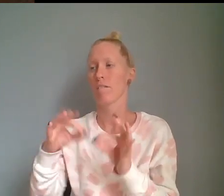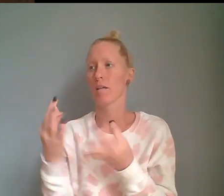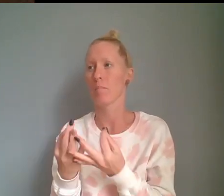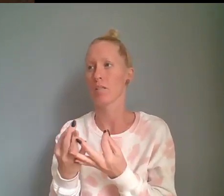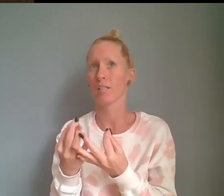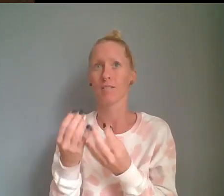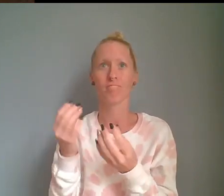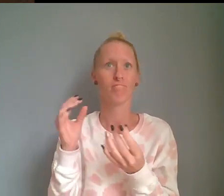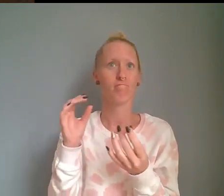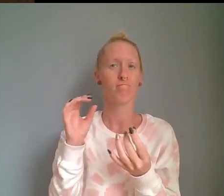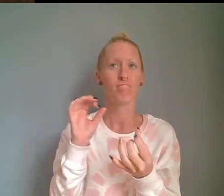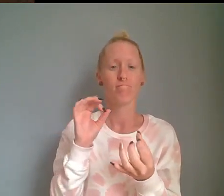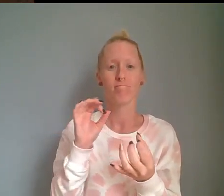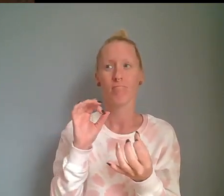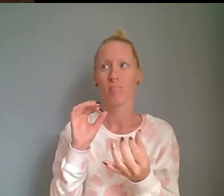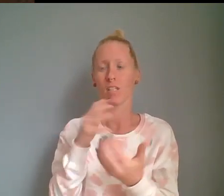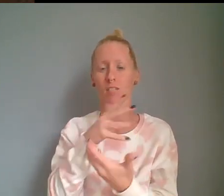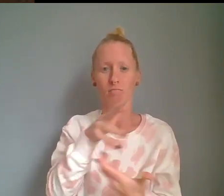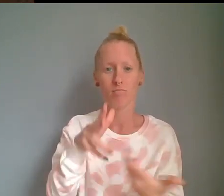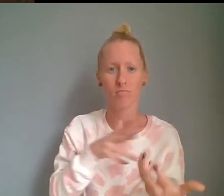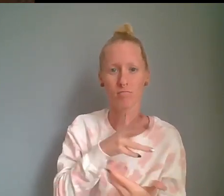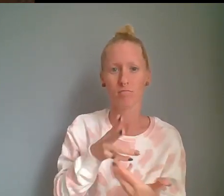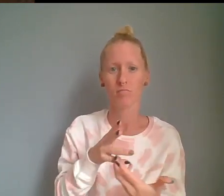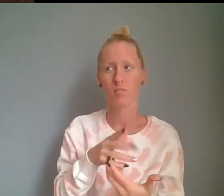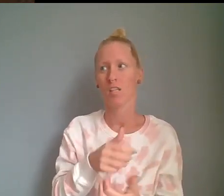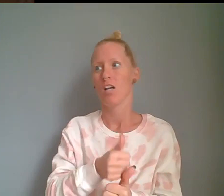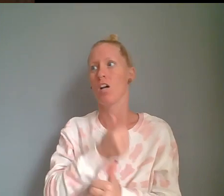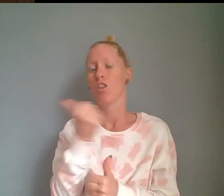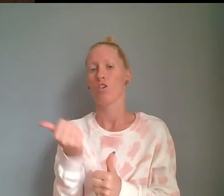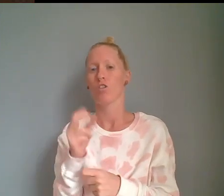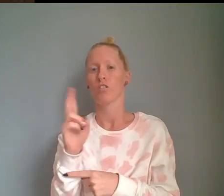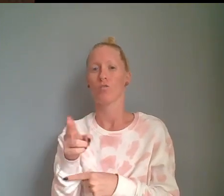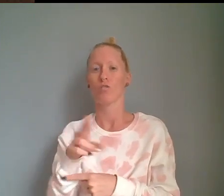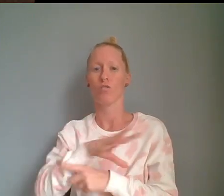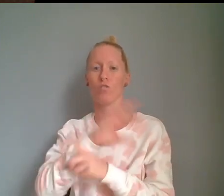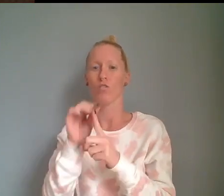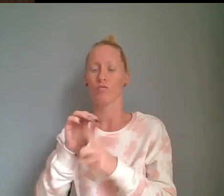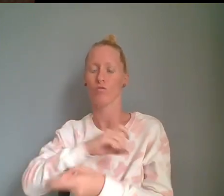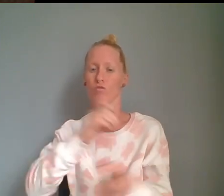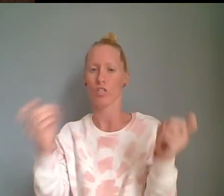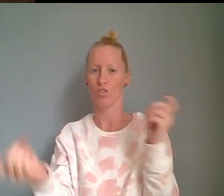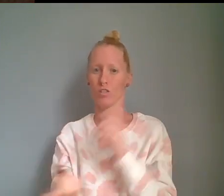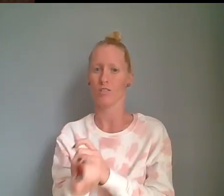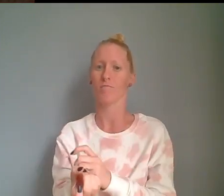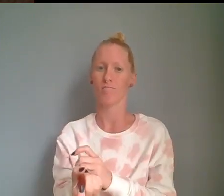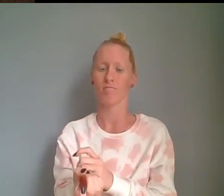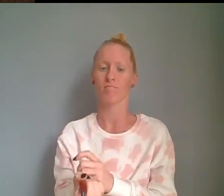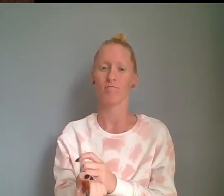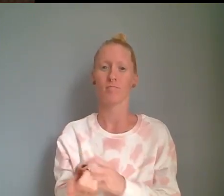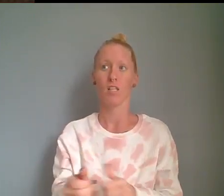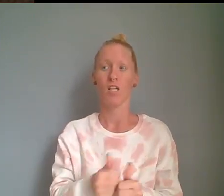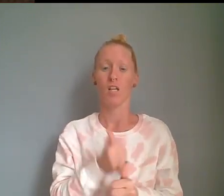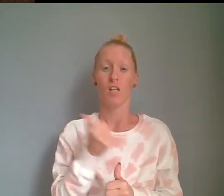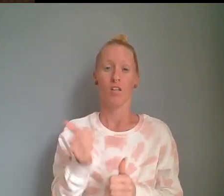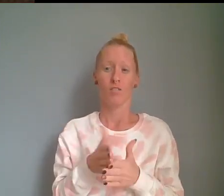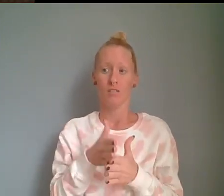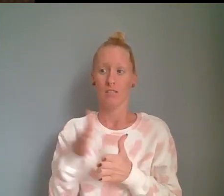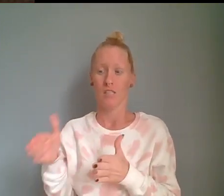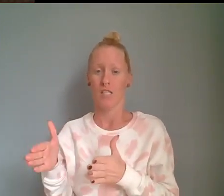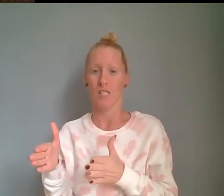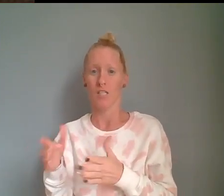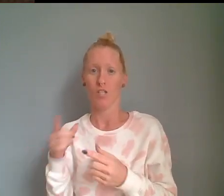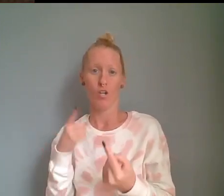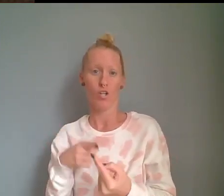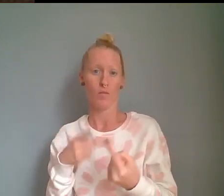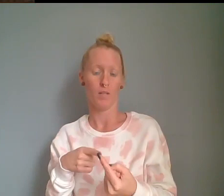available, and a number of other historical cultural changes. The other sort of side of the argument